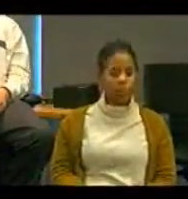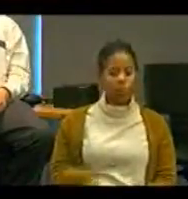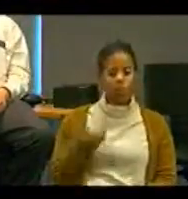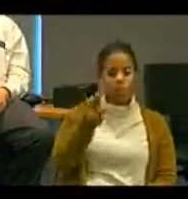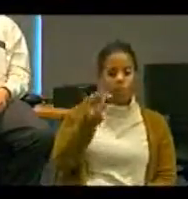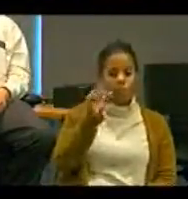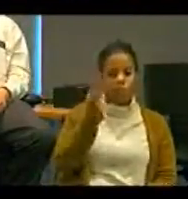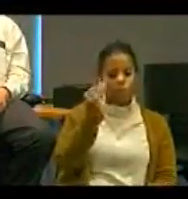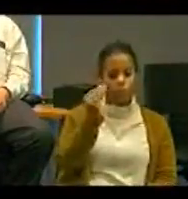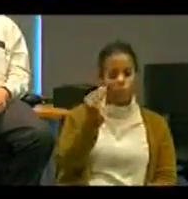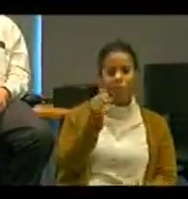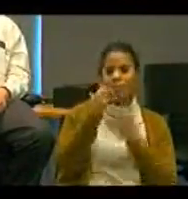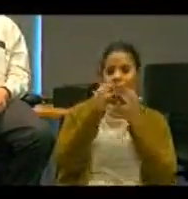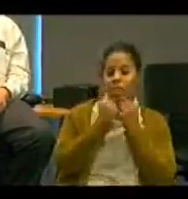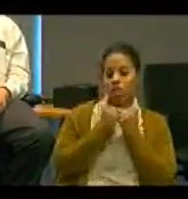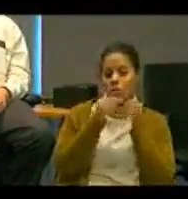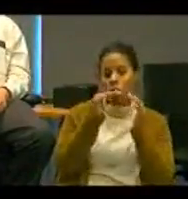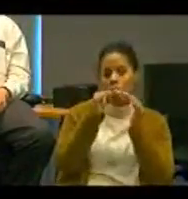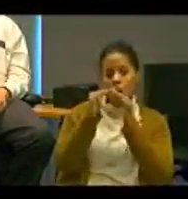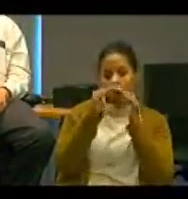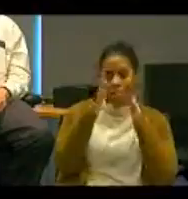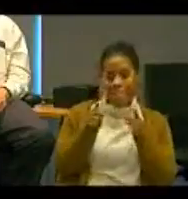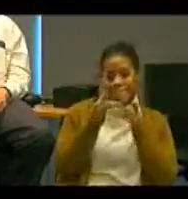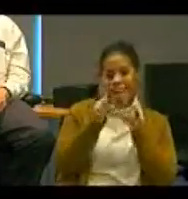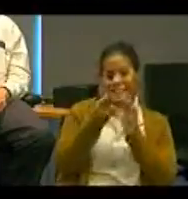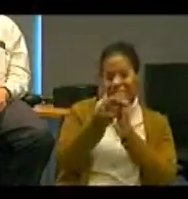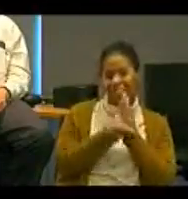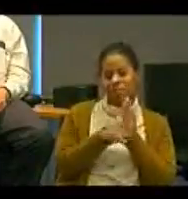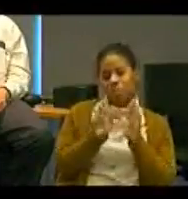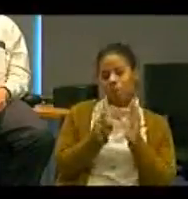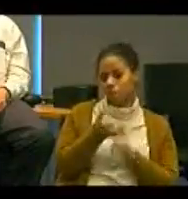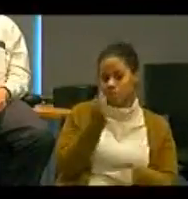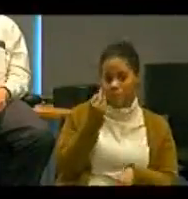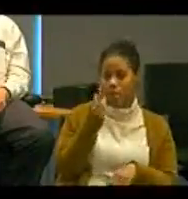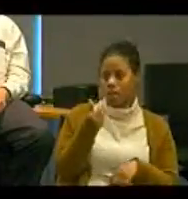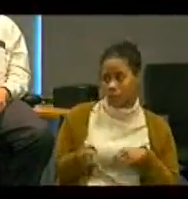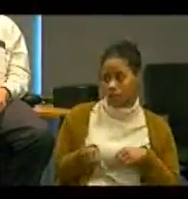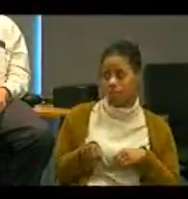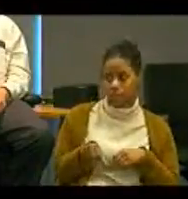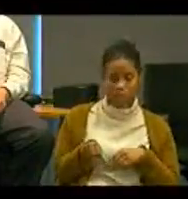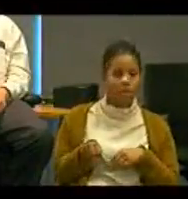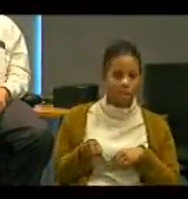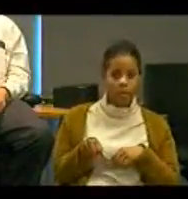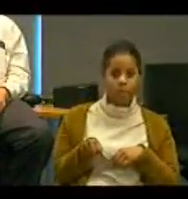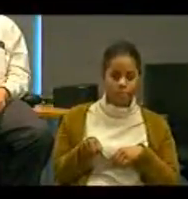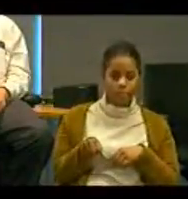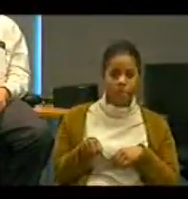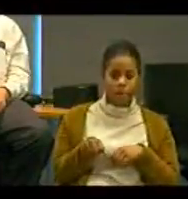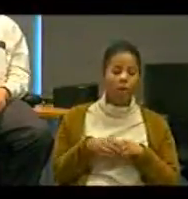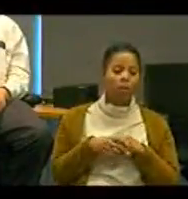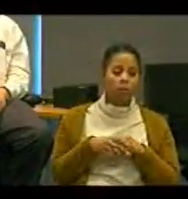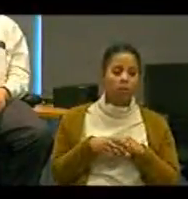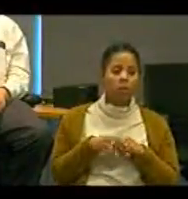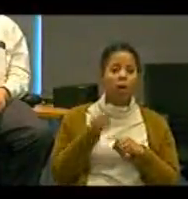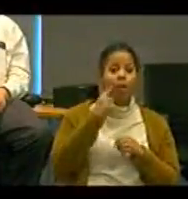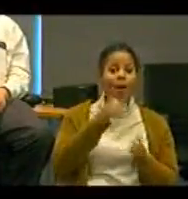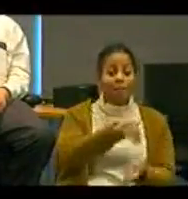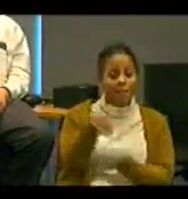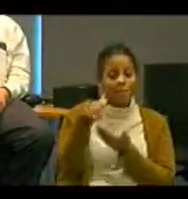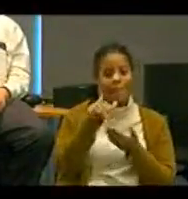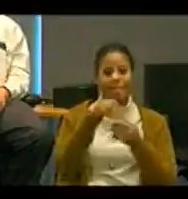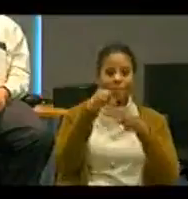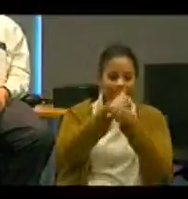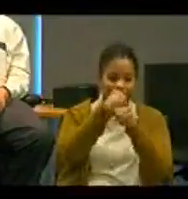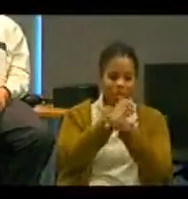Dear Colleague guidance must be rescinded. To the extent to which the elements are collecting statistics for schools and letting them know